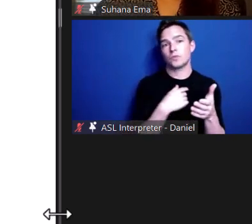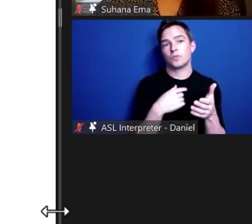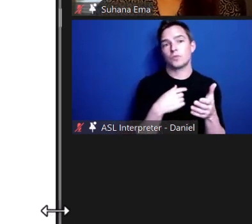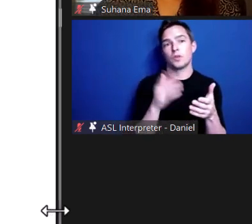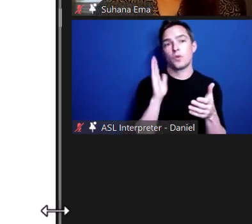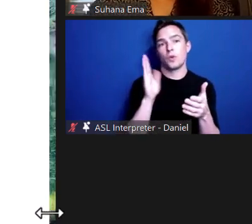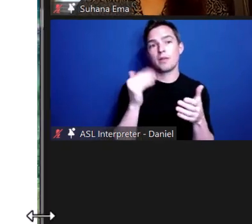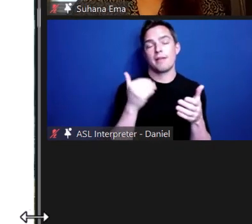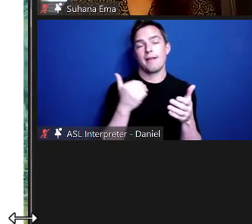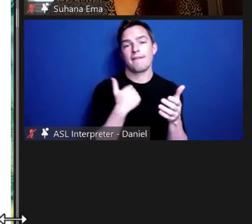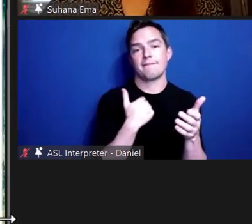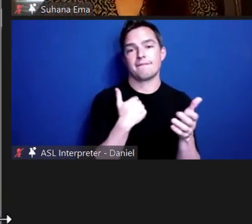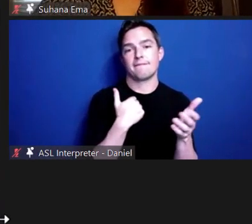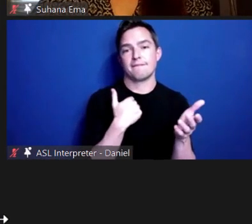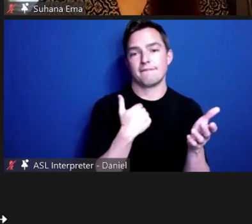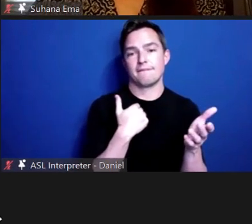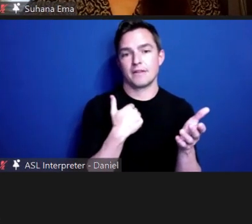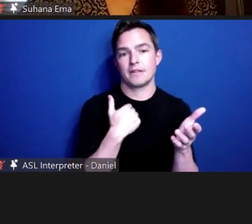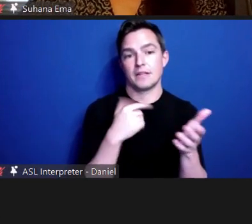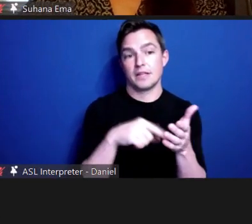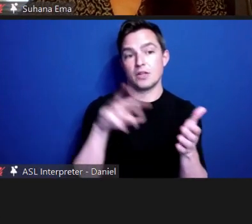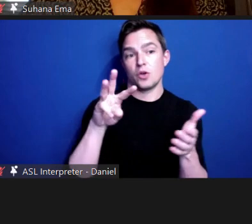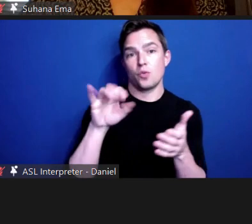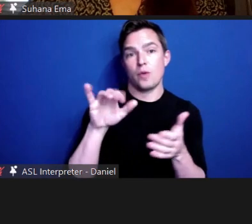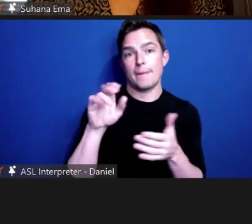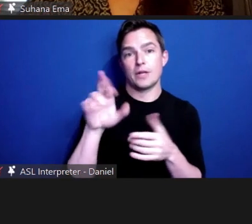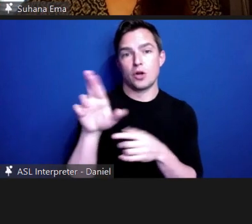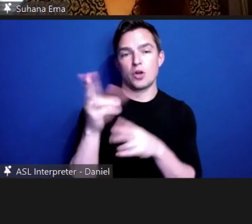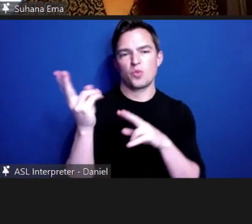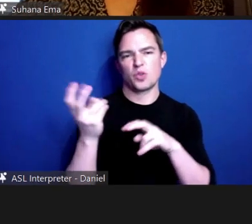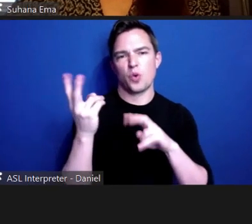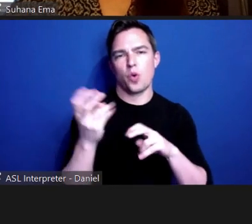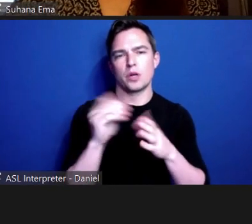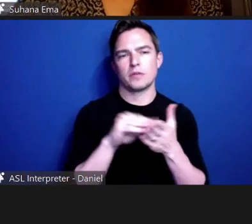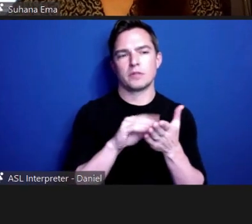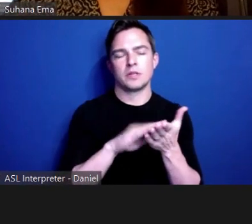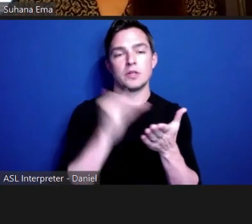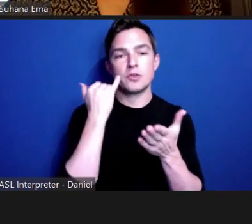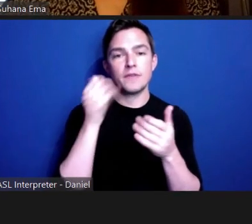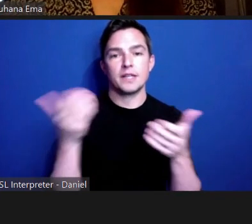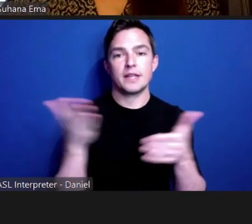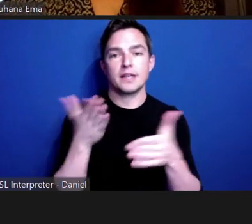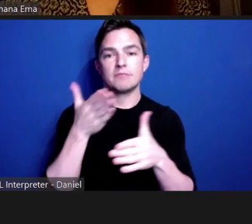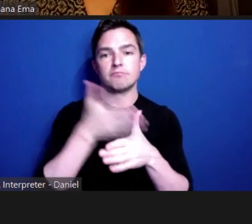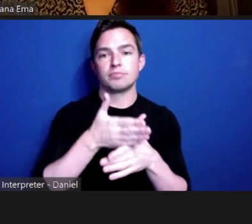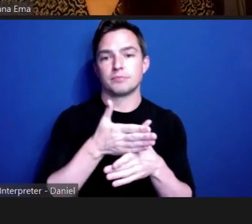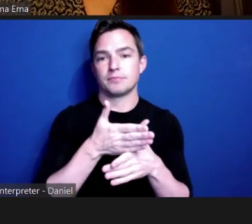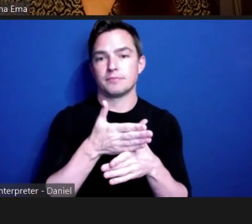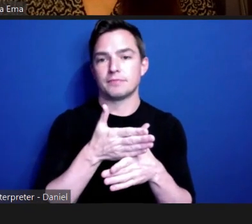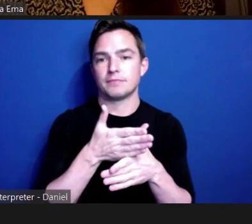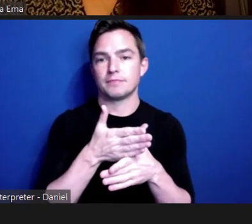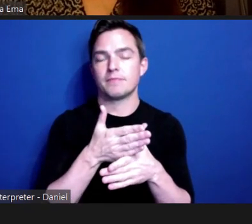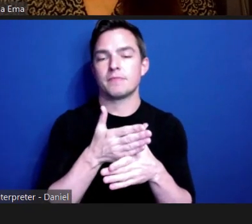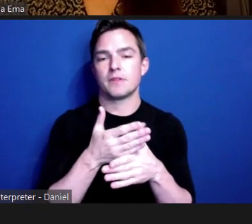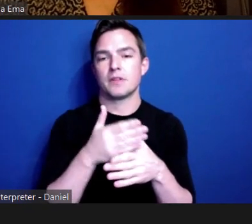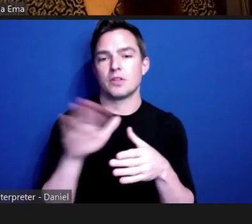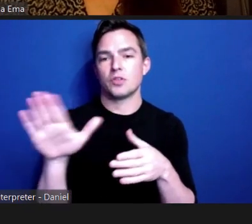have this webinar recorded. So if anything disrupts your full